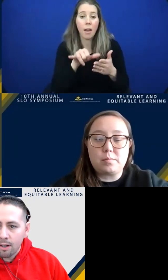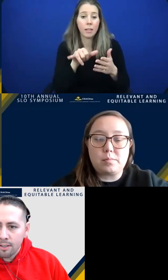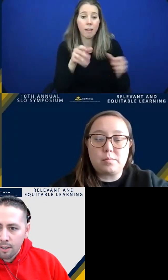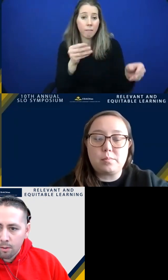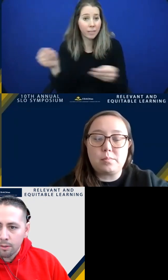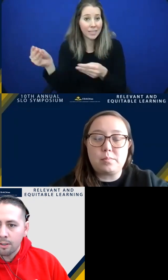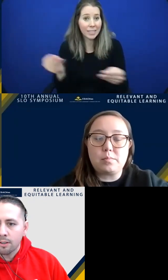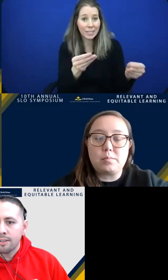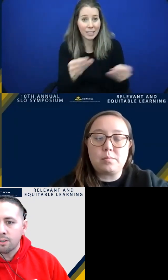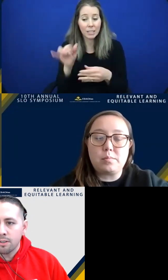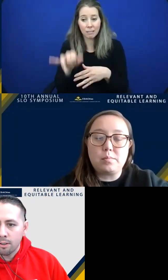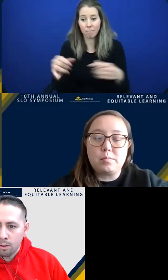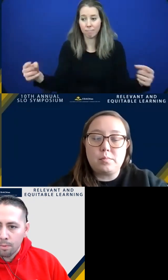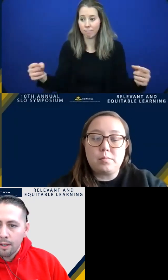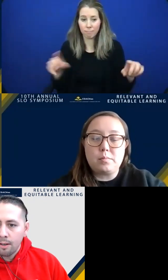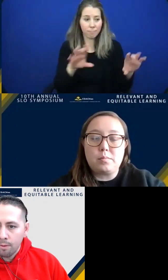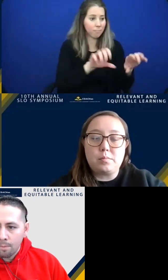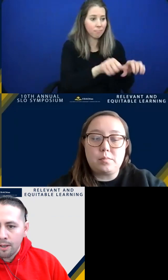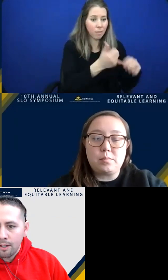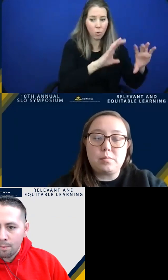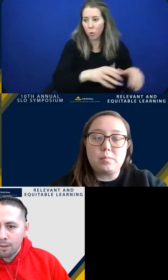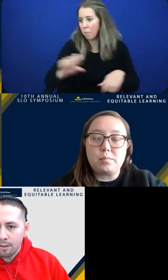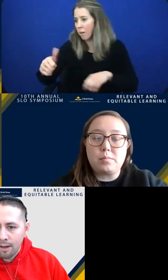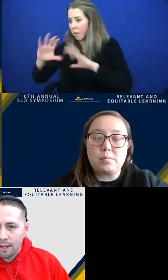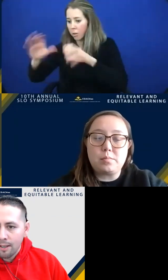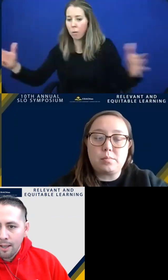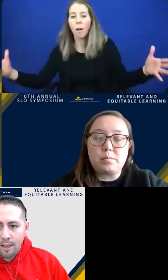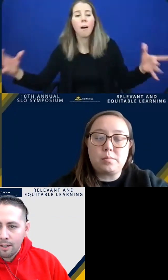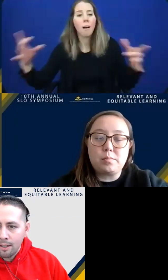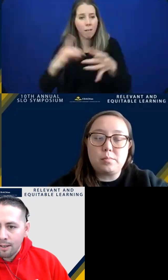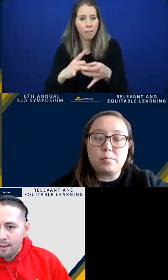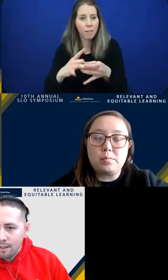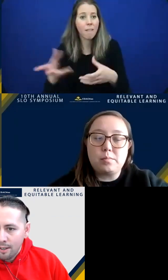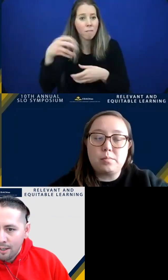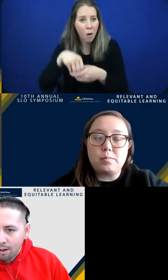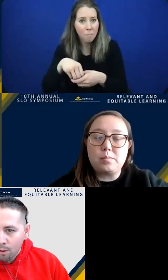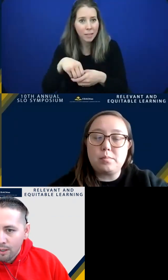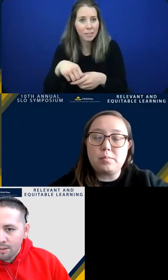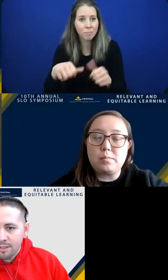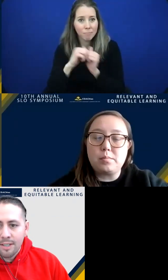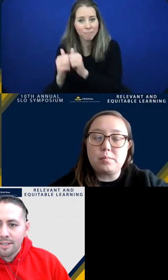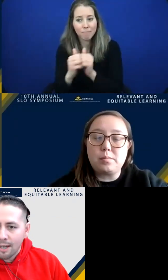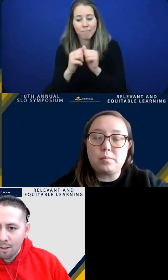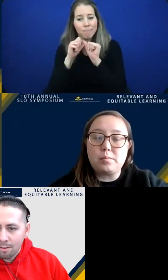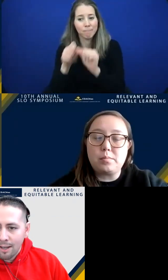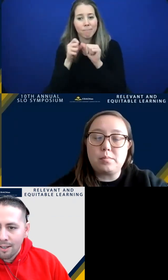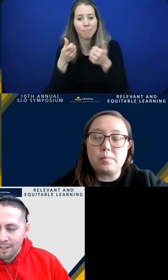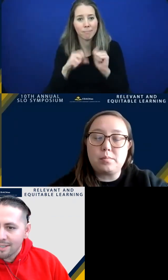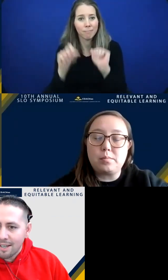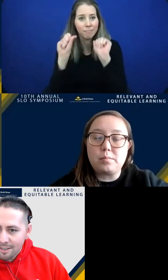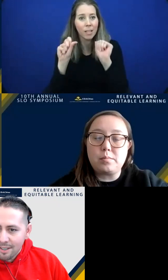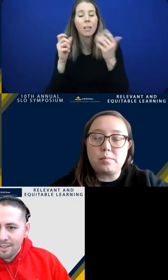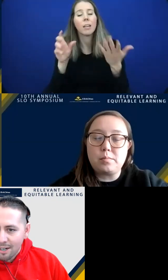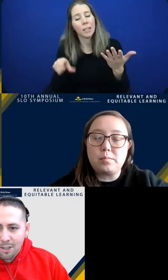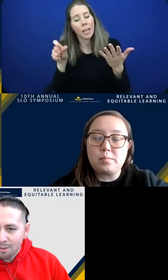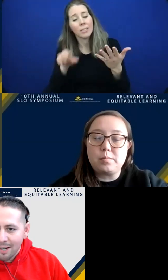that cross-stakeholder constituency group involvement and input, right? And ongoing efforts to de-silo, right? And yes,